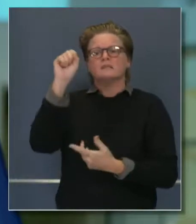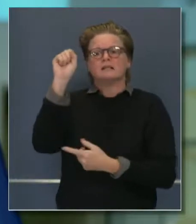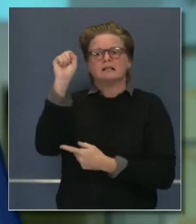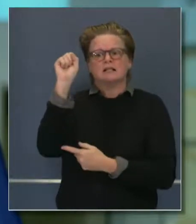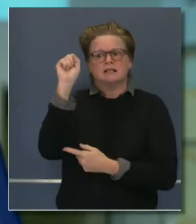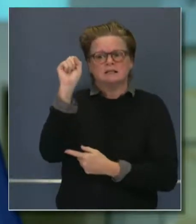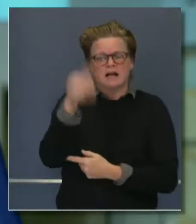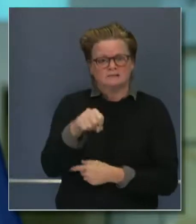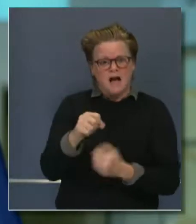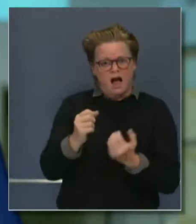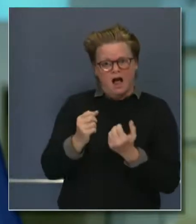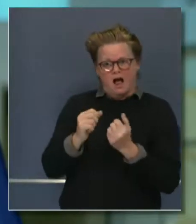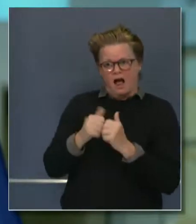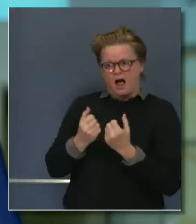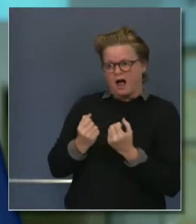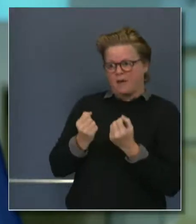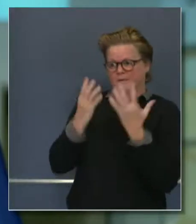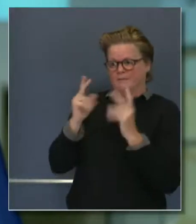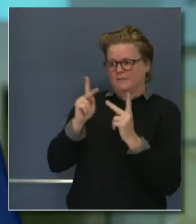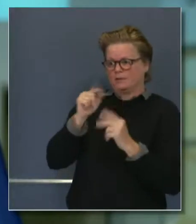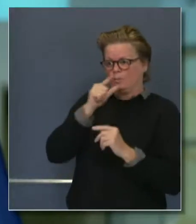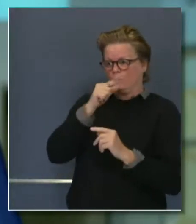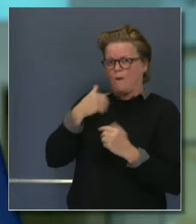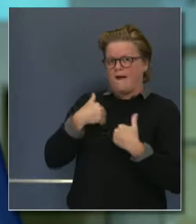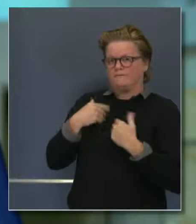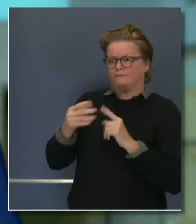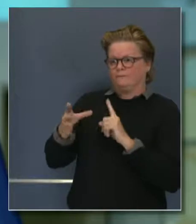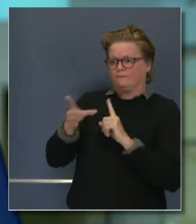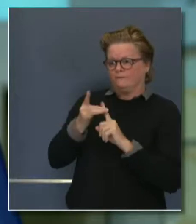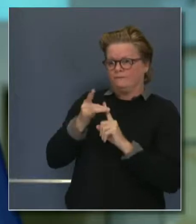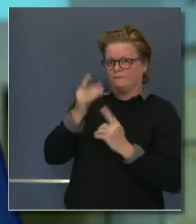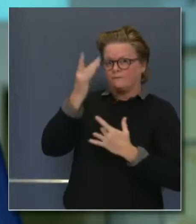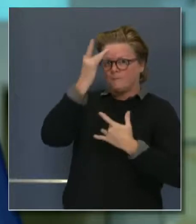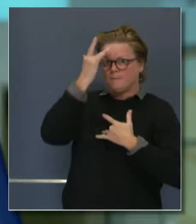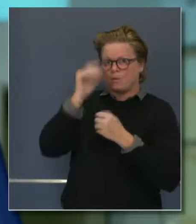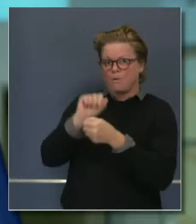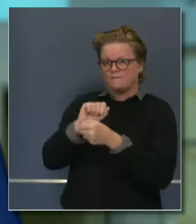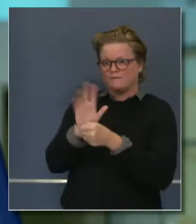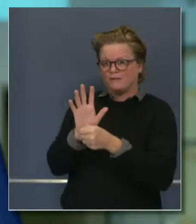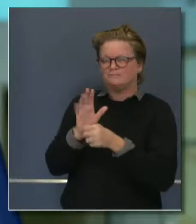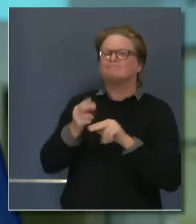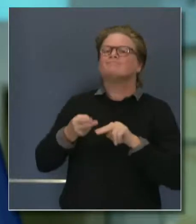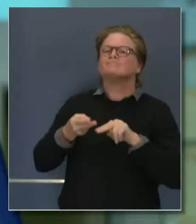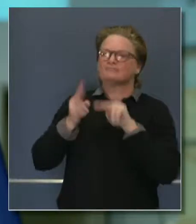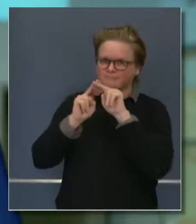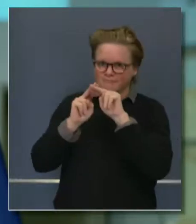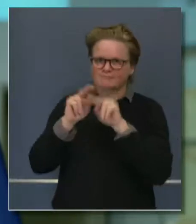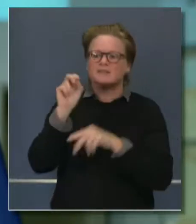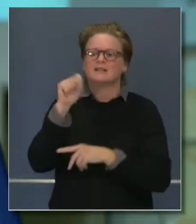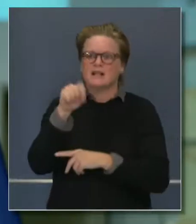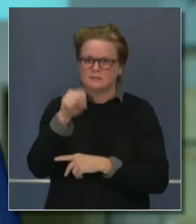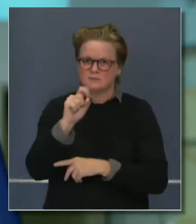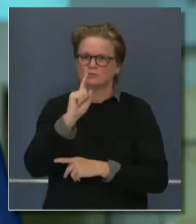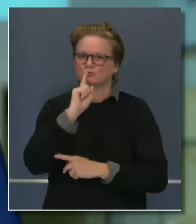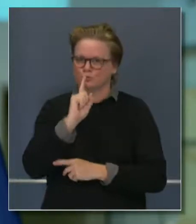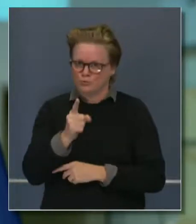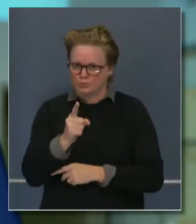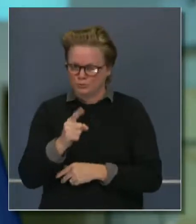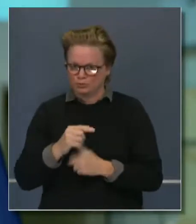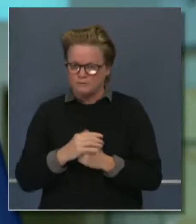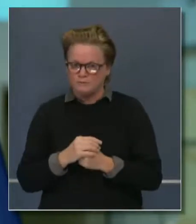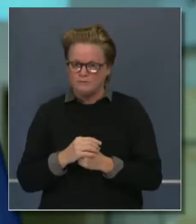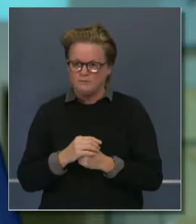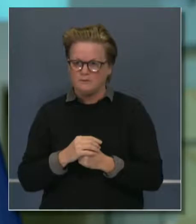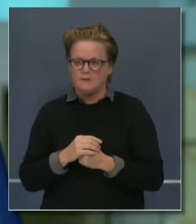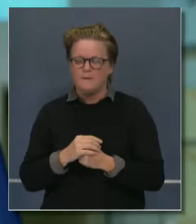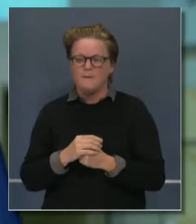counties and communicating with public health leaders, asking them where are they seeing transmission, many of them list a